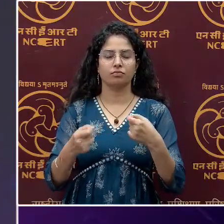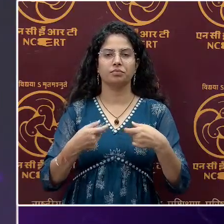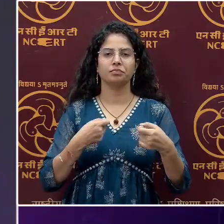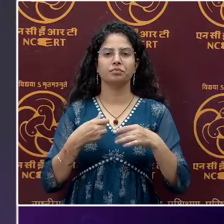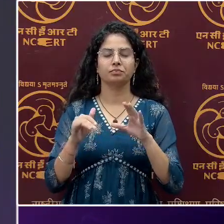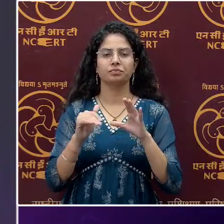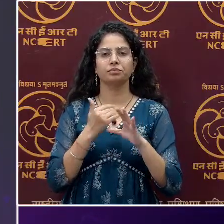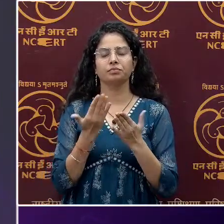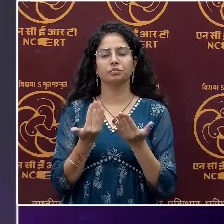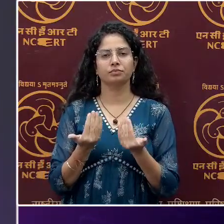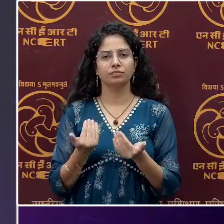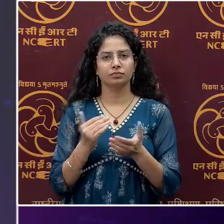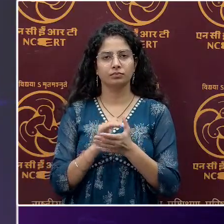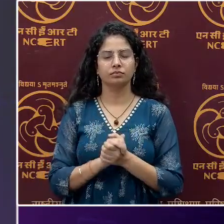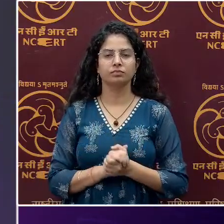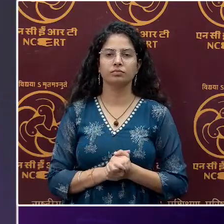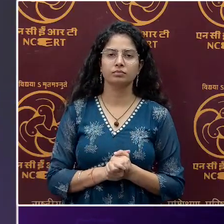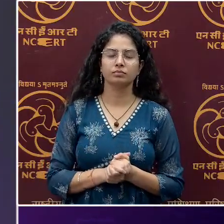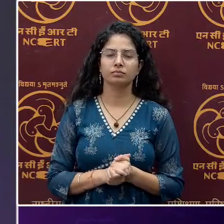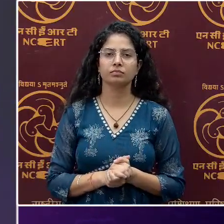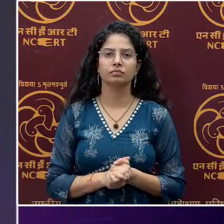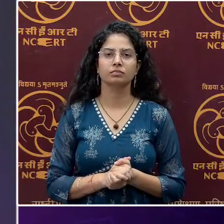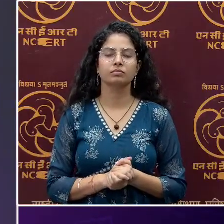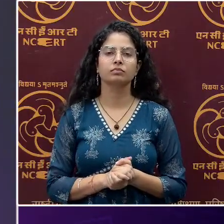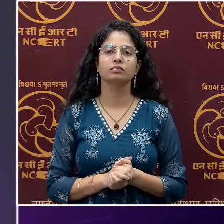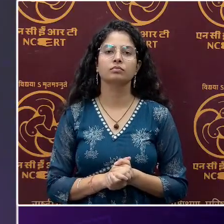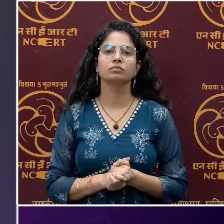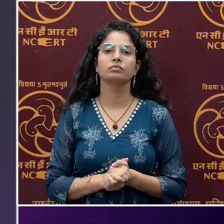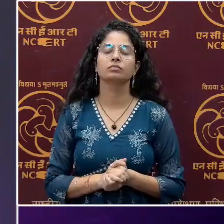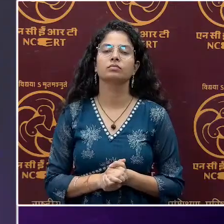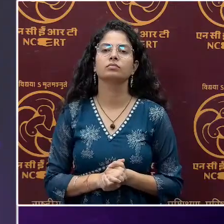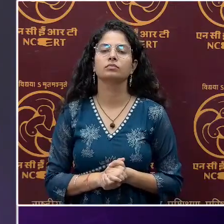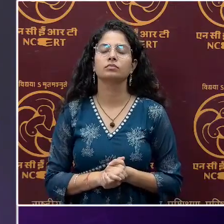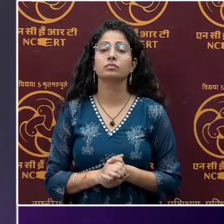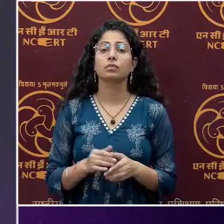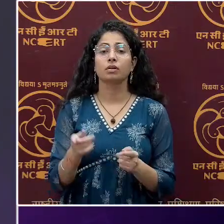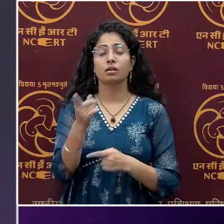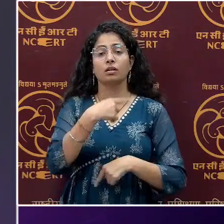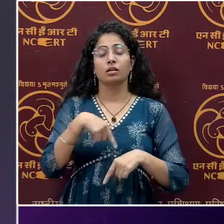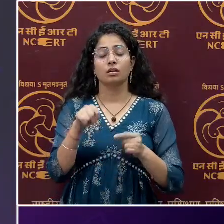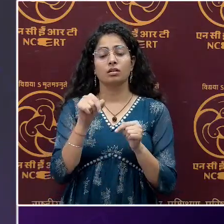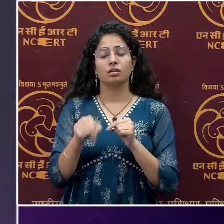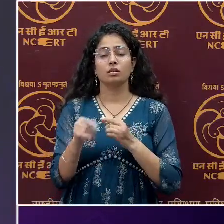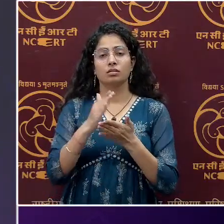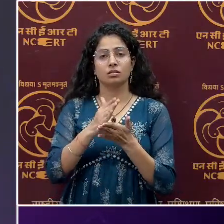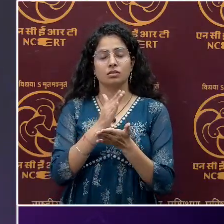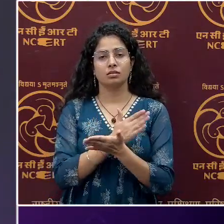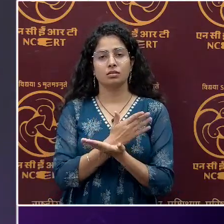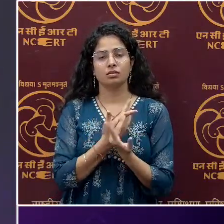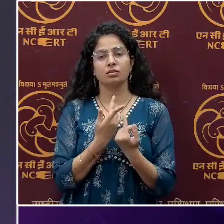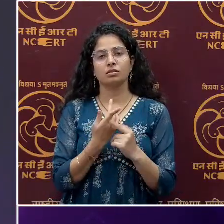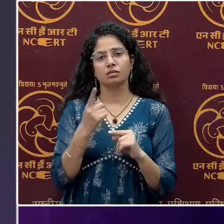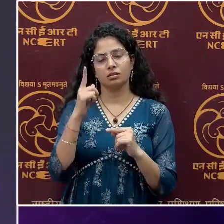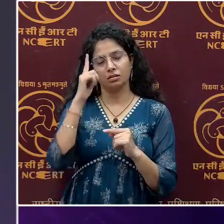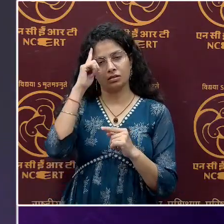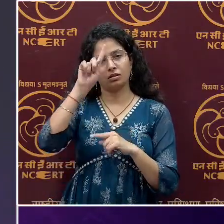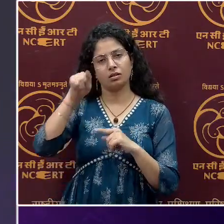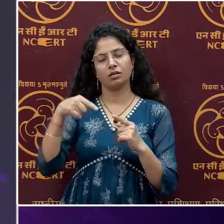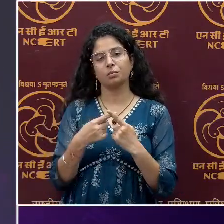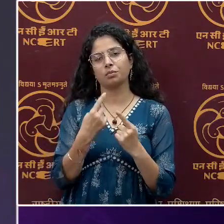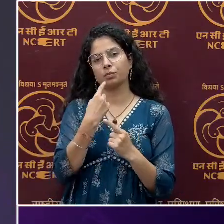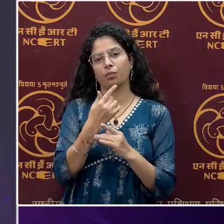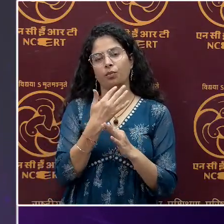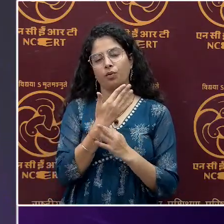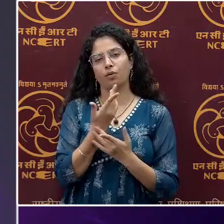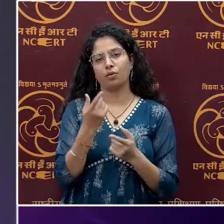feedback there and get in touch with us instantly. Well friends, for this session we have invited our expert in the studio.